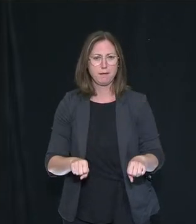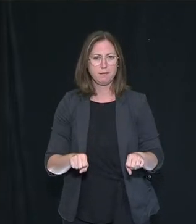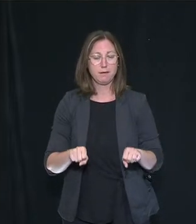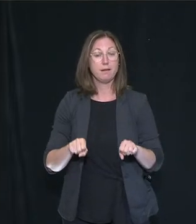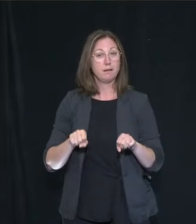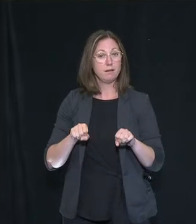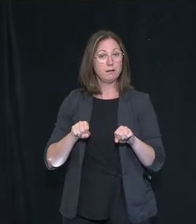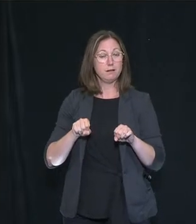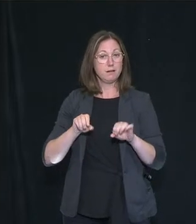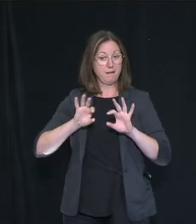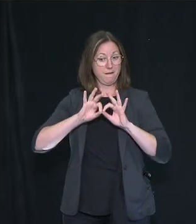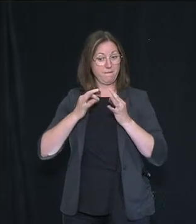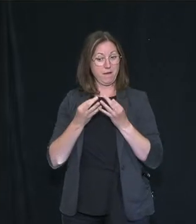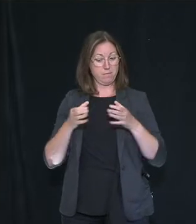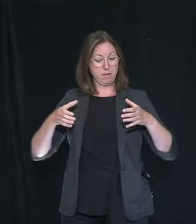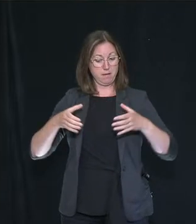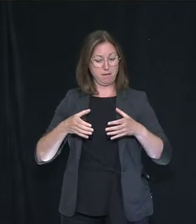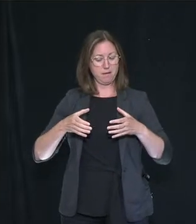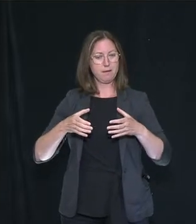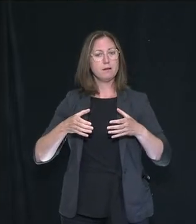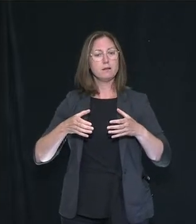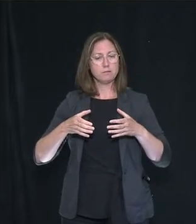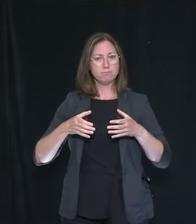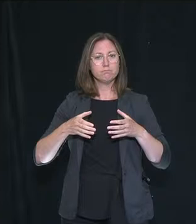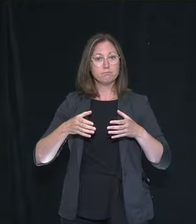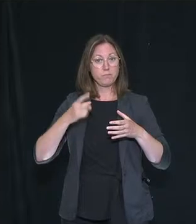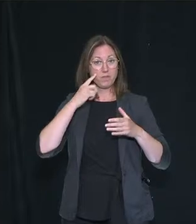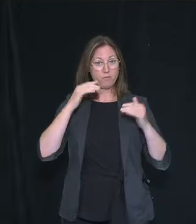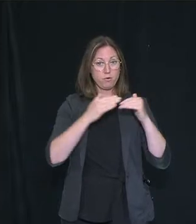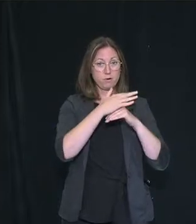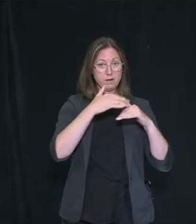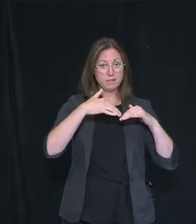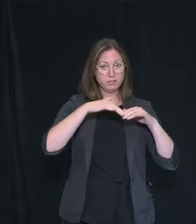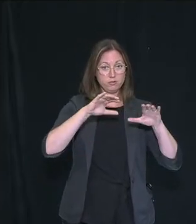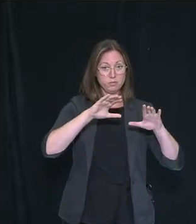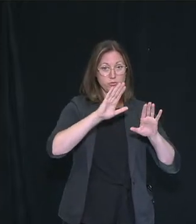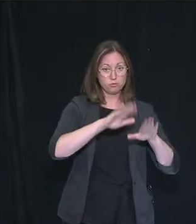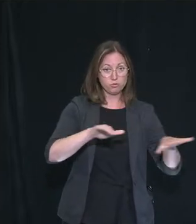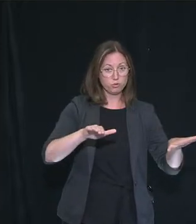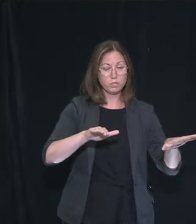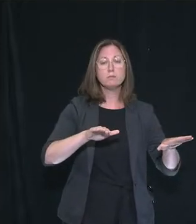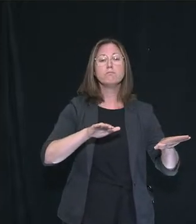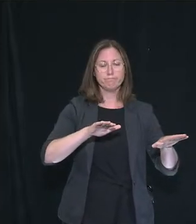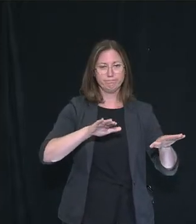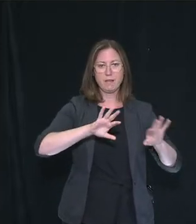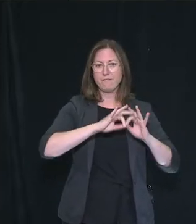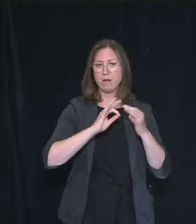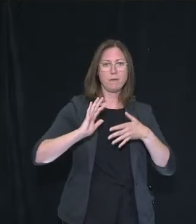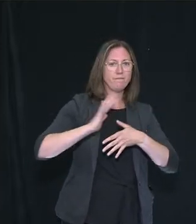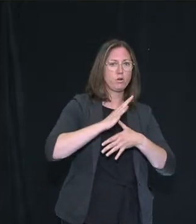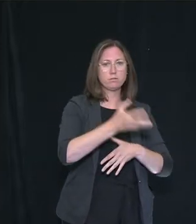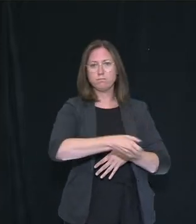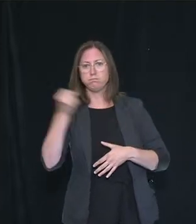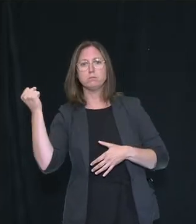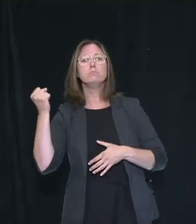is the first thing that was taken away from the children who were sent to residential